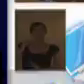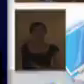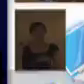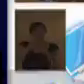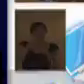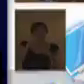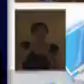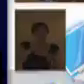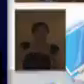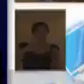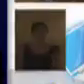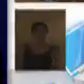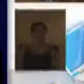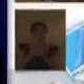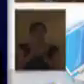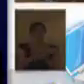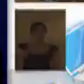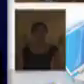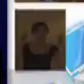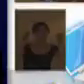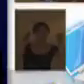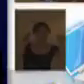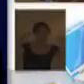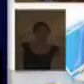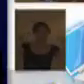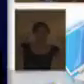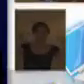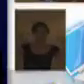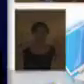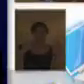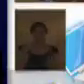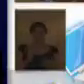endogenous BCI systems is they need a training period.